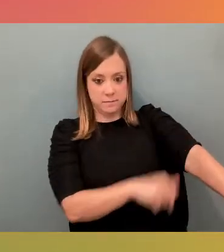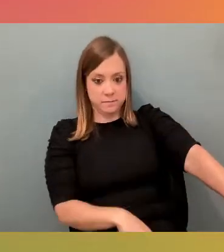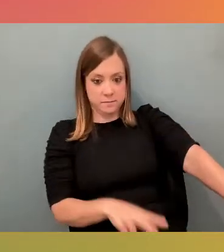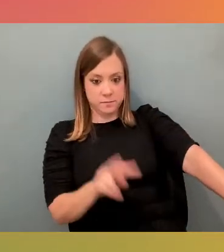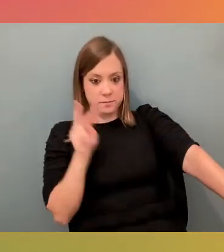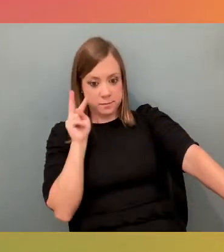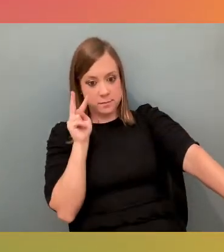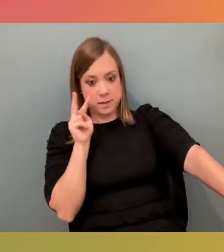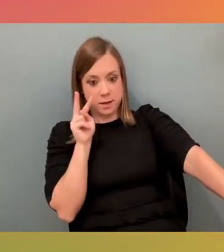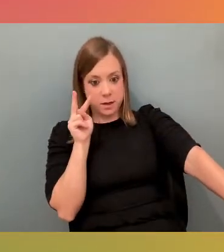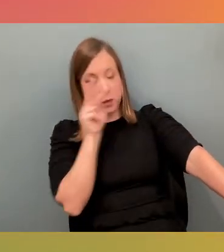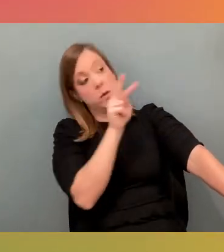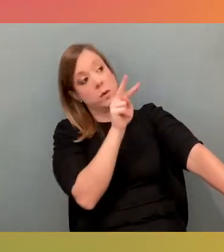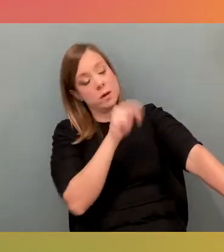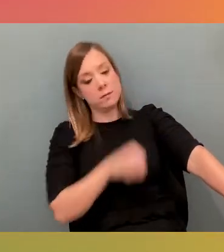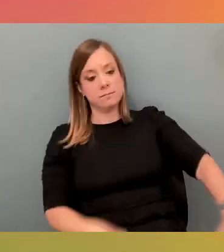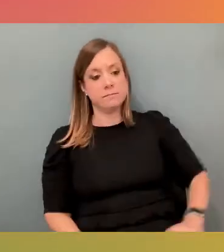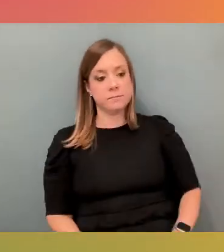Finding length in the right side body.